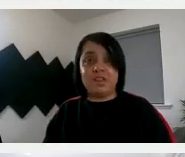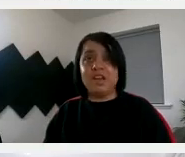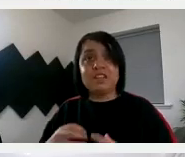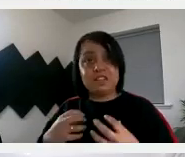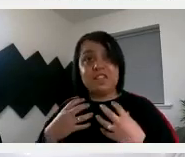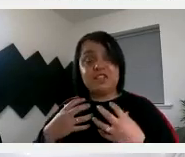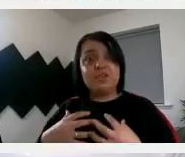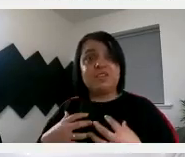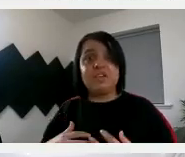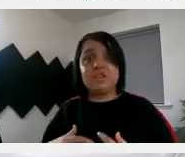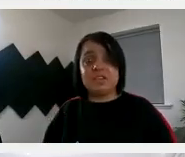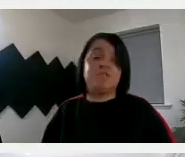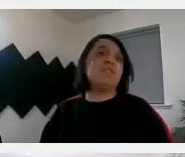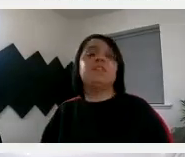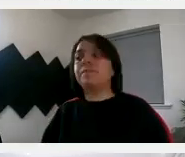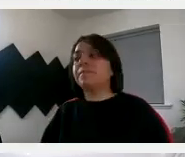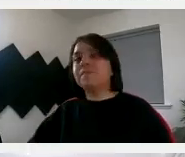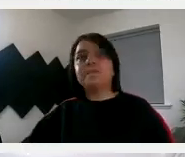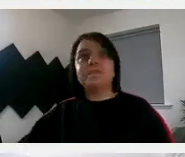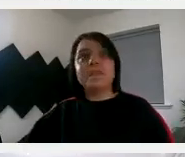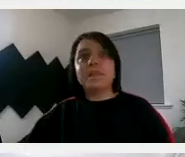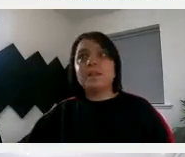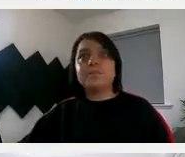CV. This is you selling yourself.